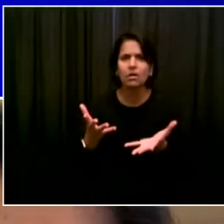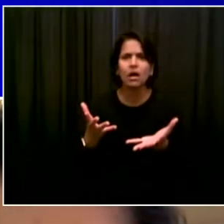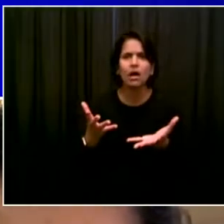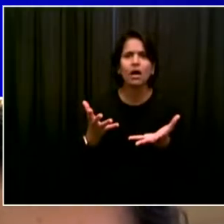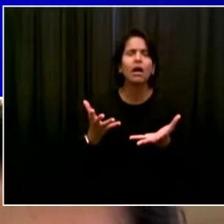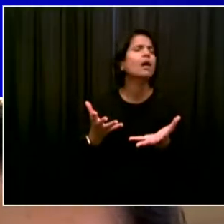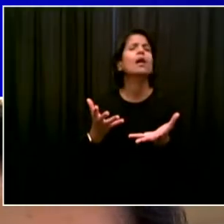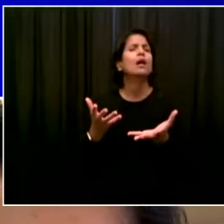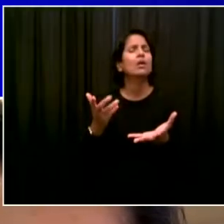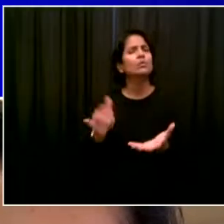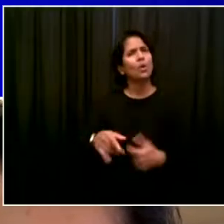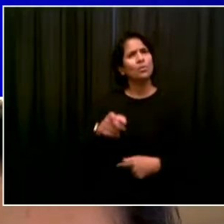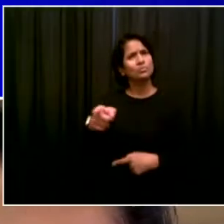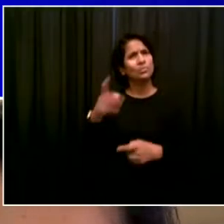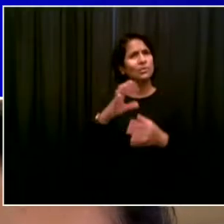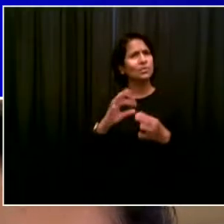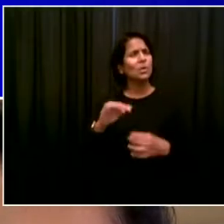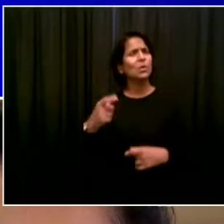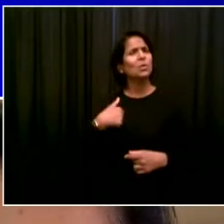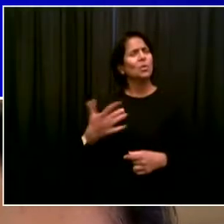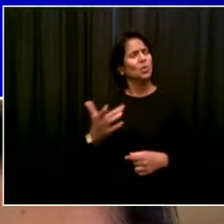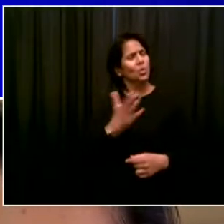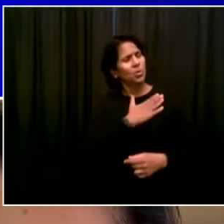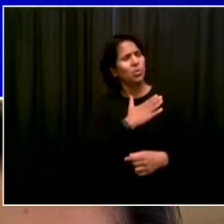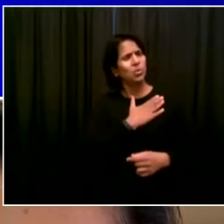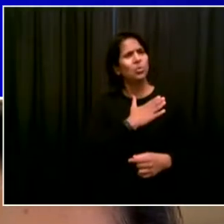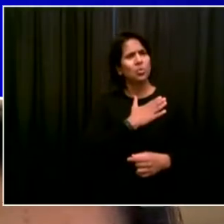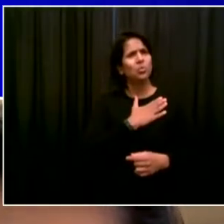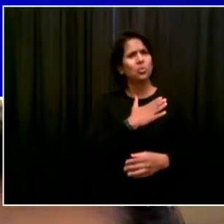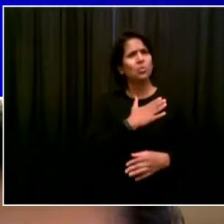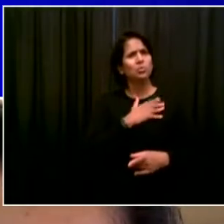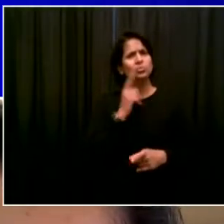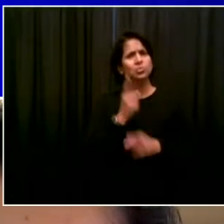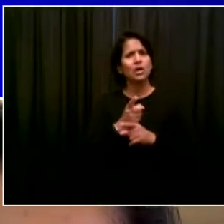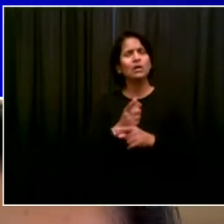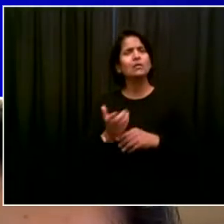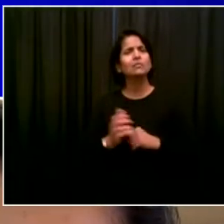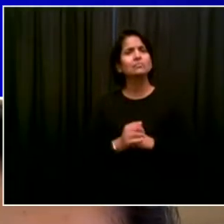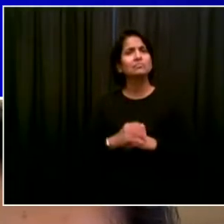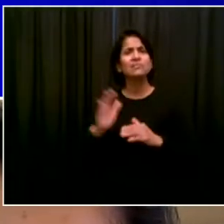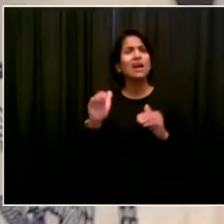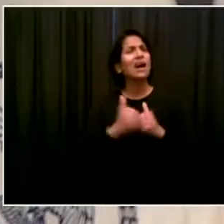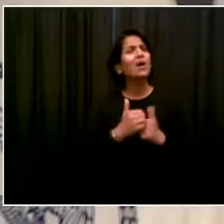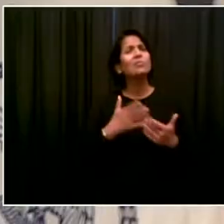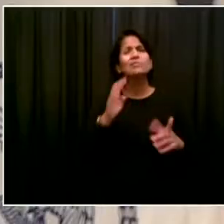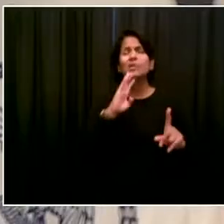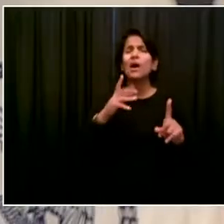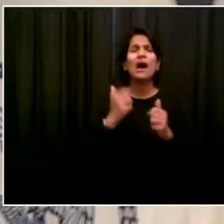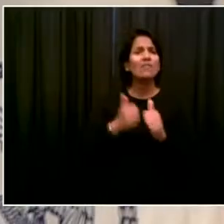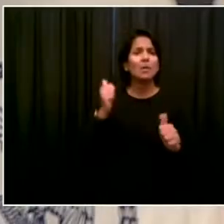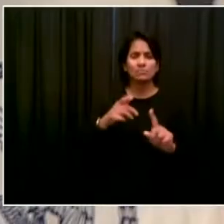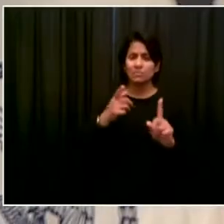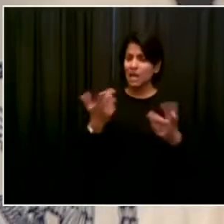answer is vaccination. Just thank you for everything you've shared with us today.